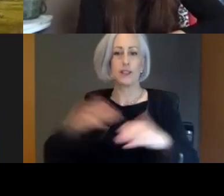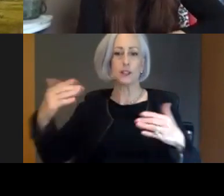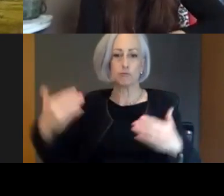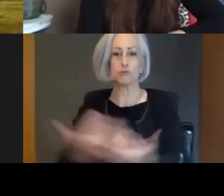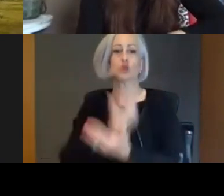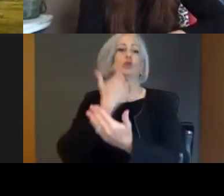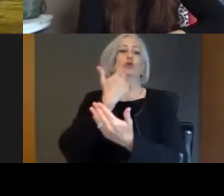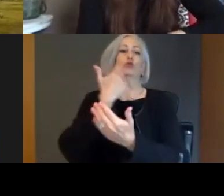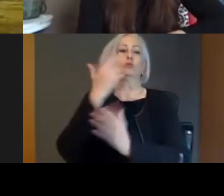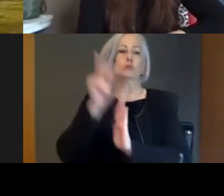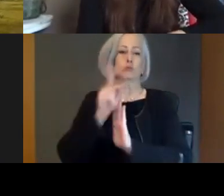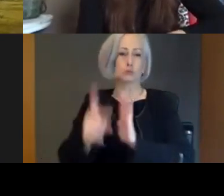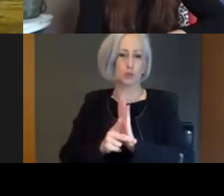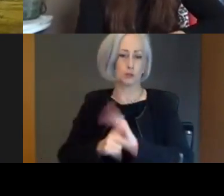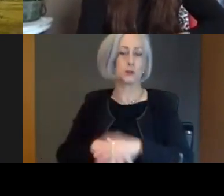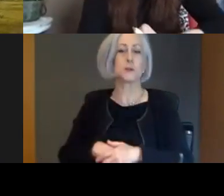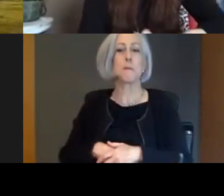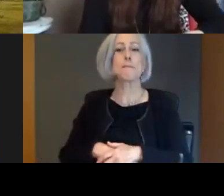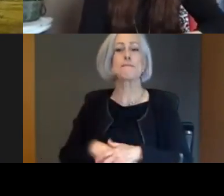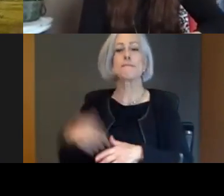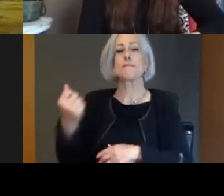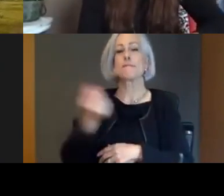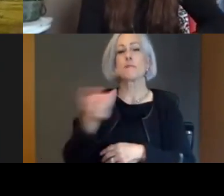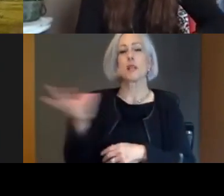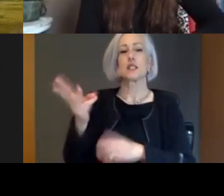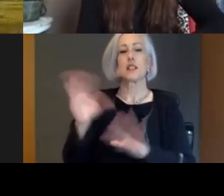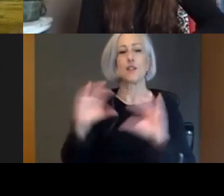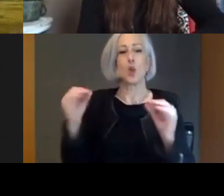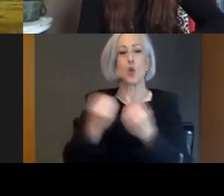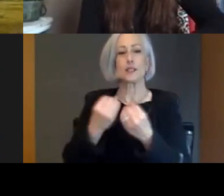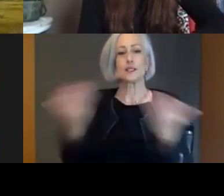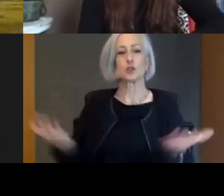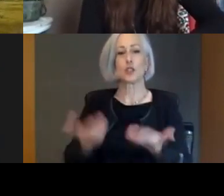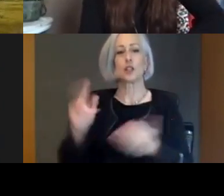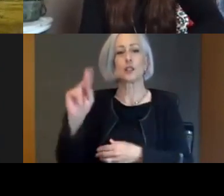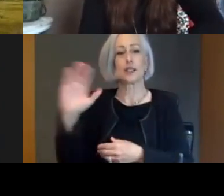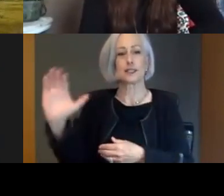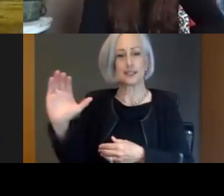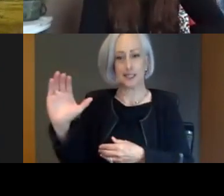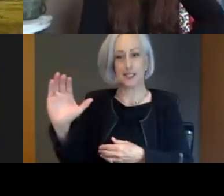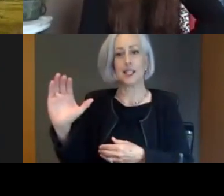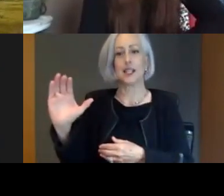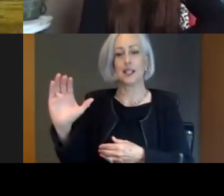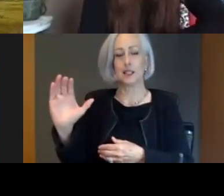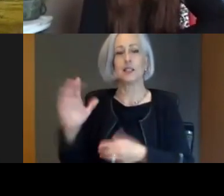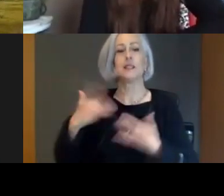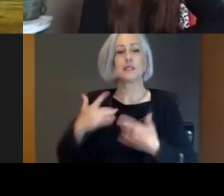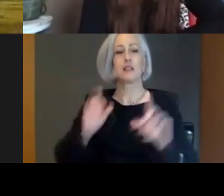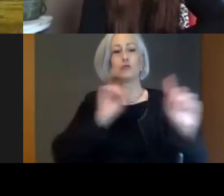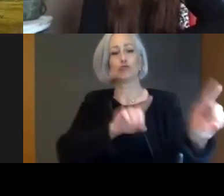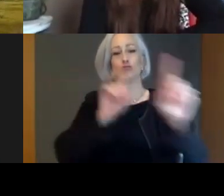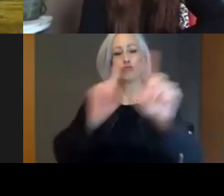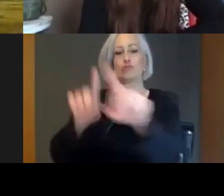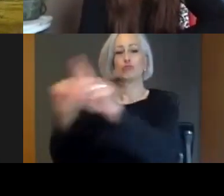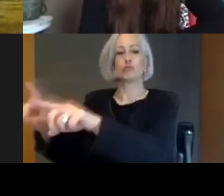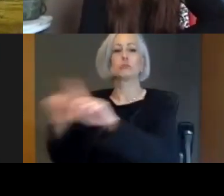of principles. A number of organizations in Kansas City go on service trips